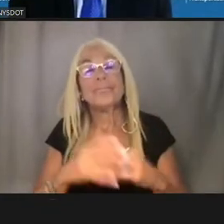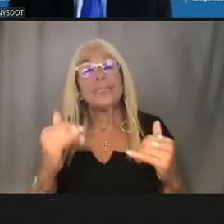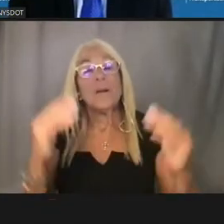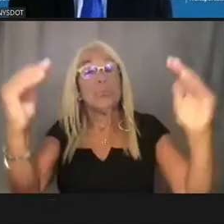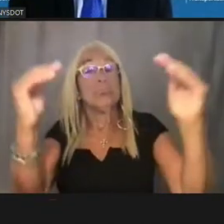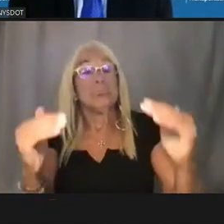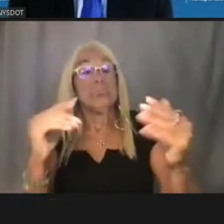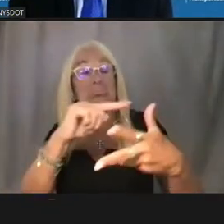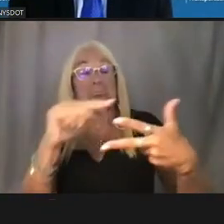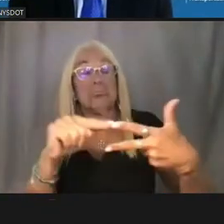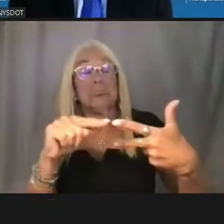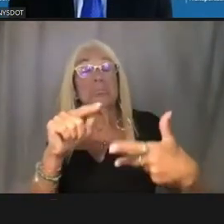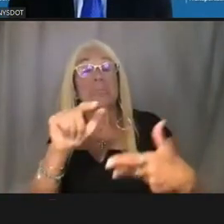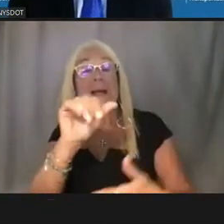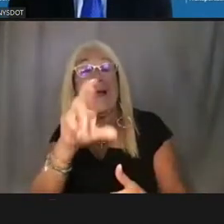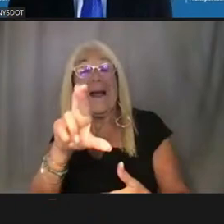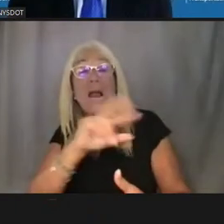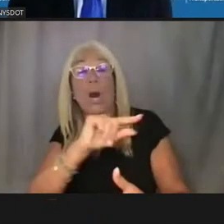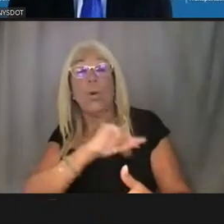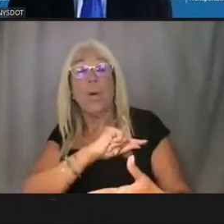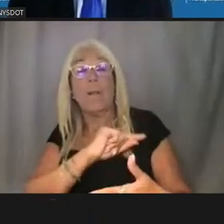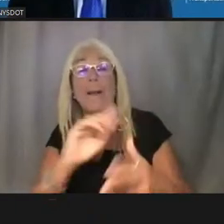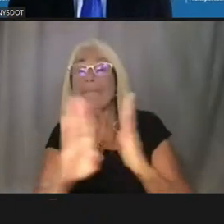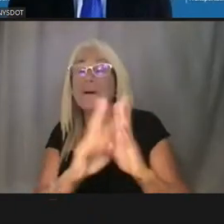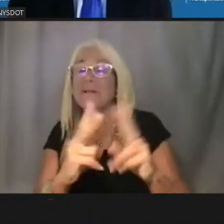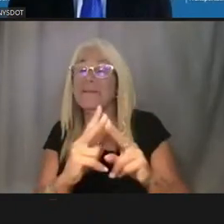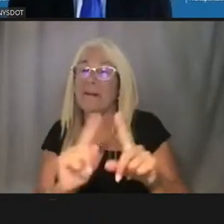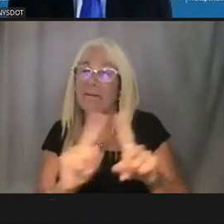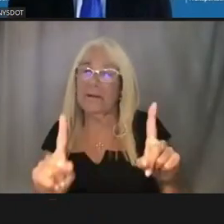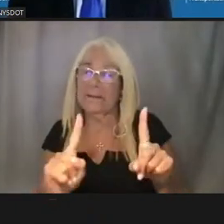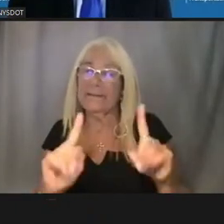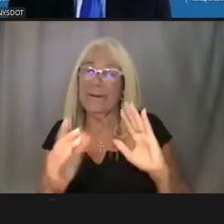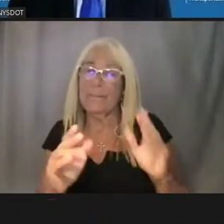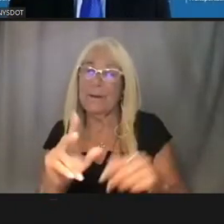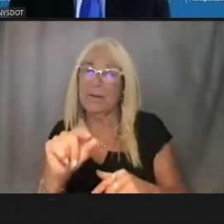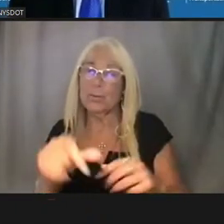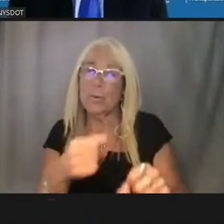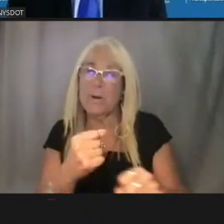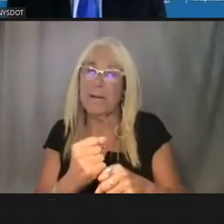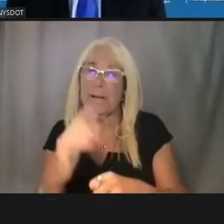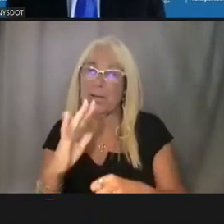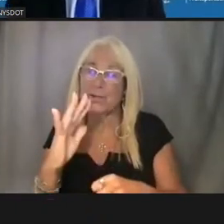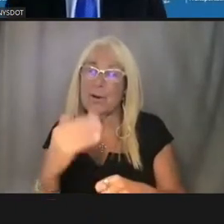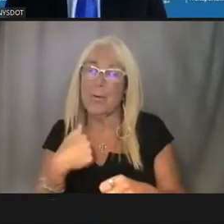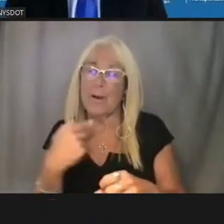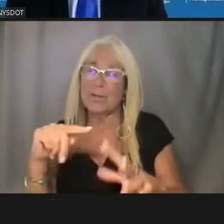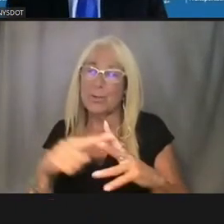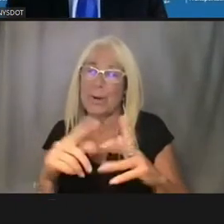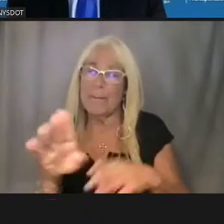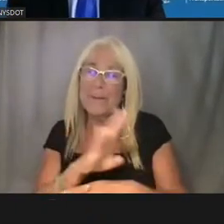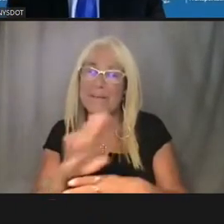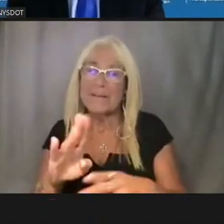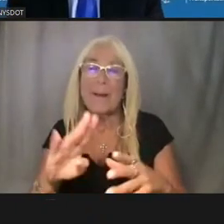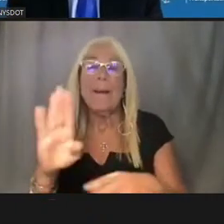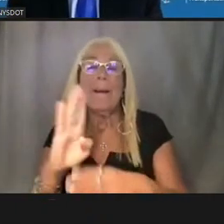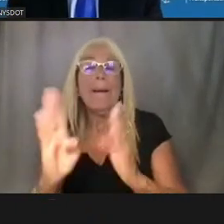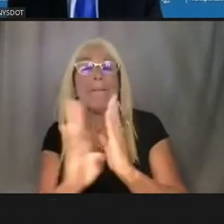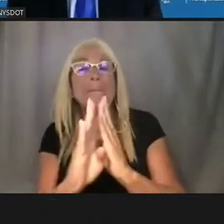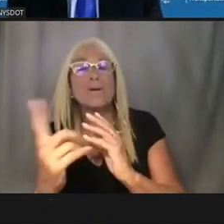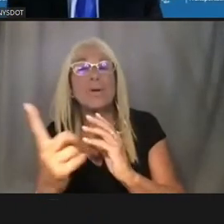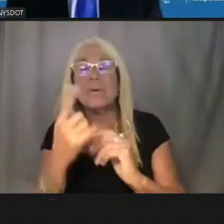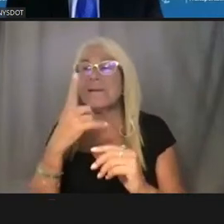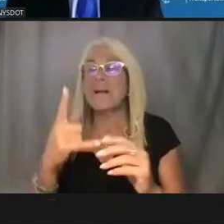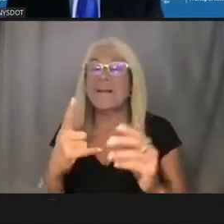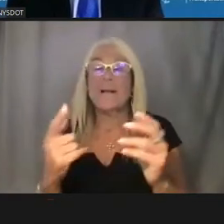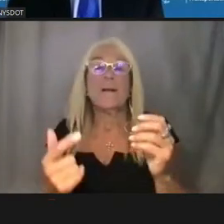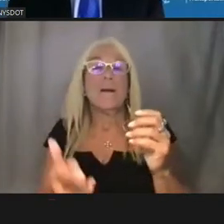quality buses today are very different from what they were 20 years ago when I entered this business buses have always been recognized as being one of